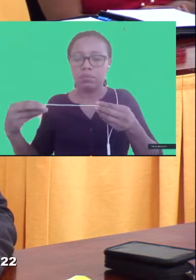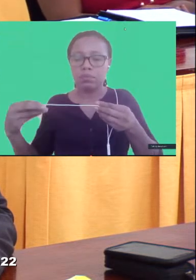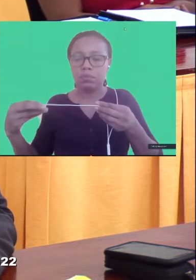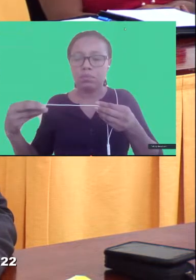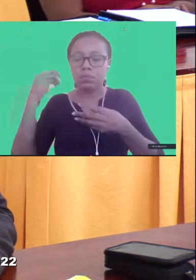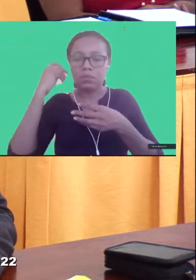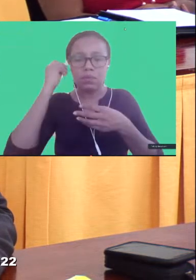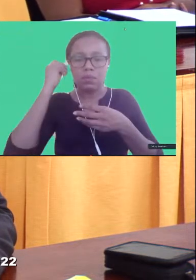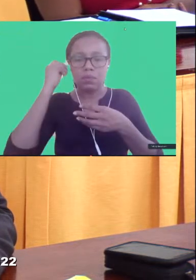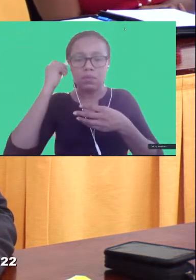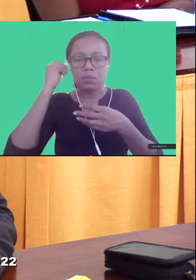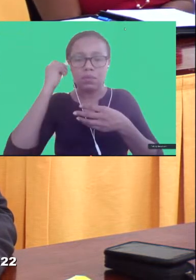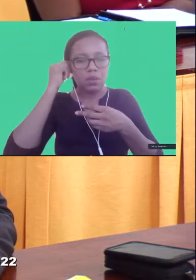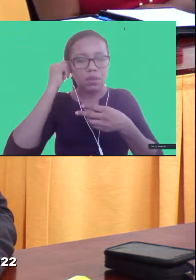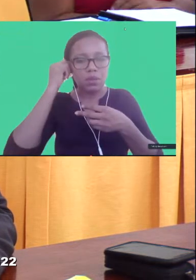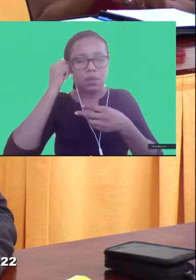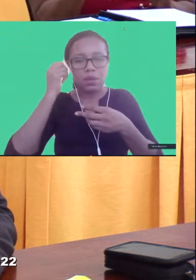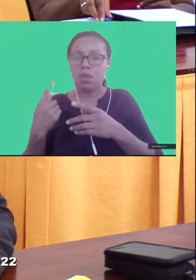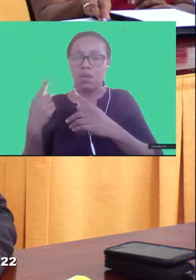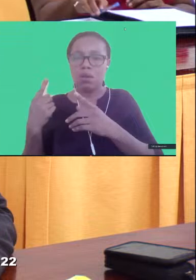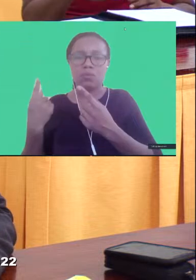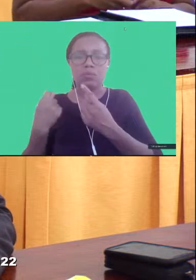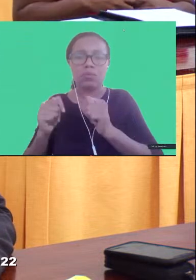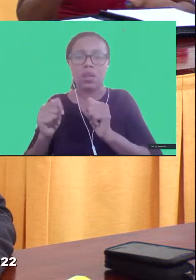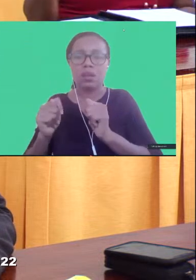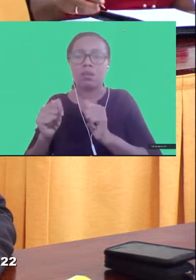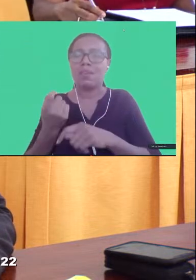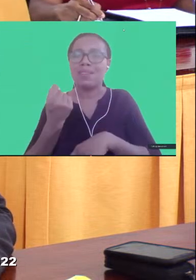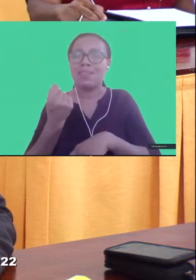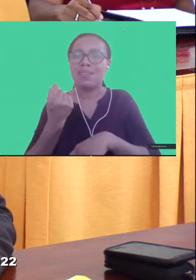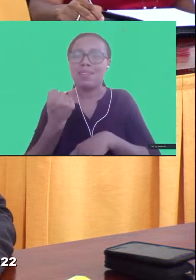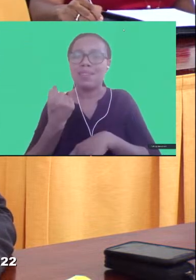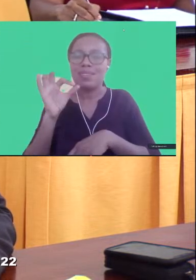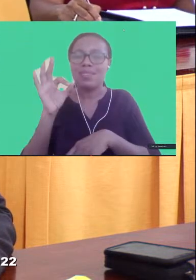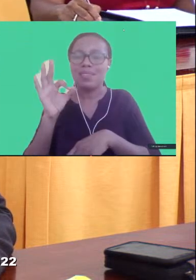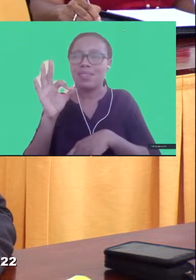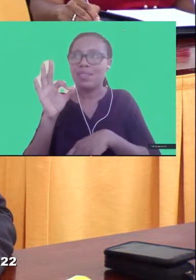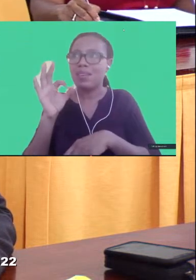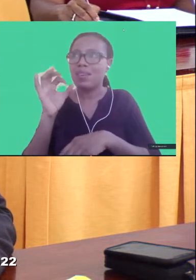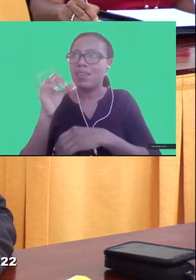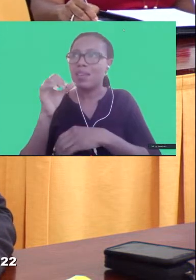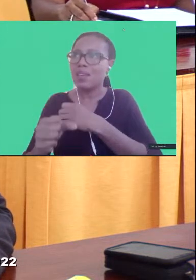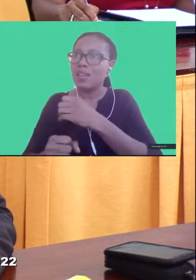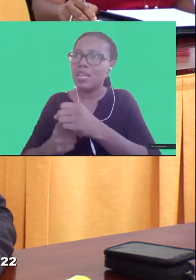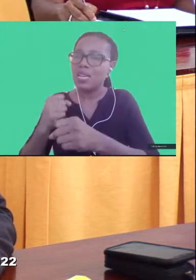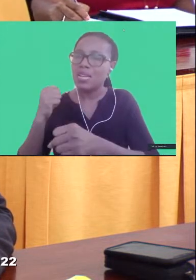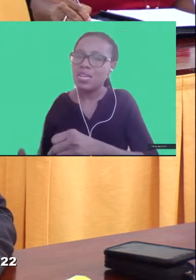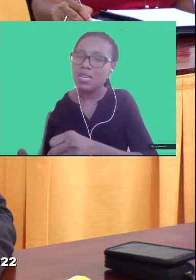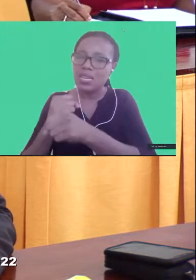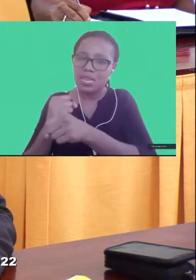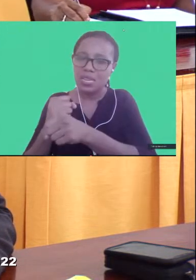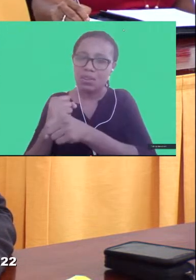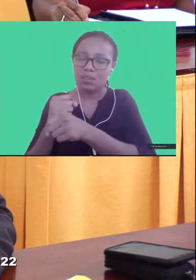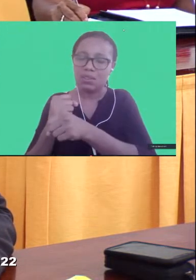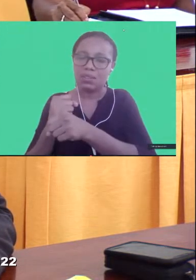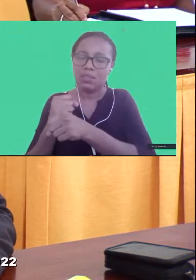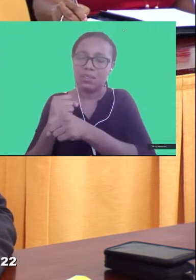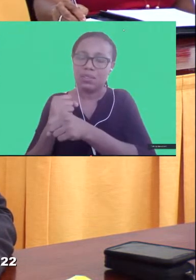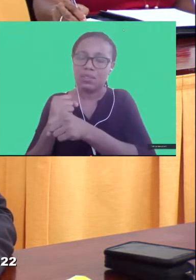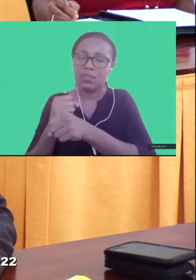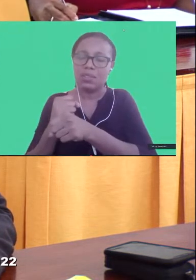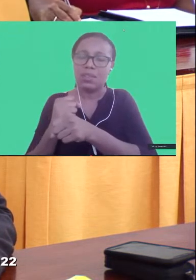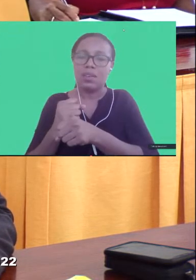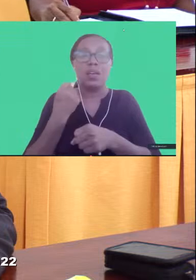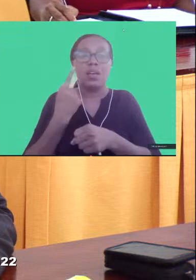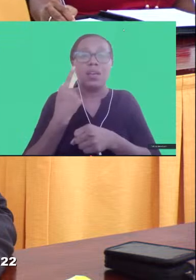guide us so that we can be sure-footed in the policy implementation do not exist on island